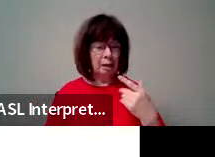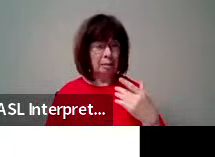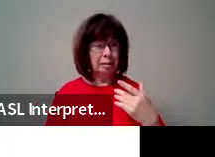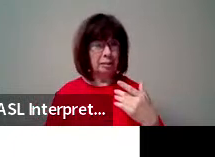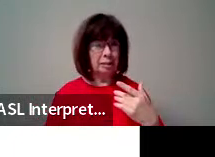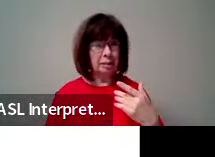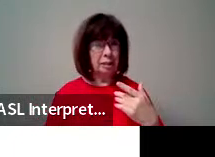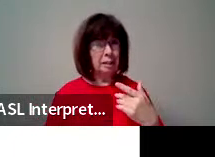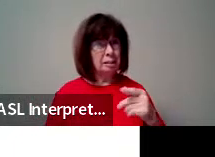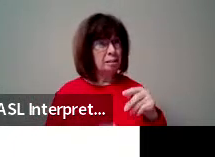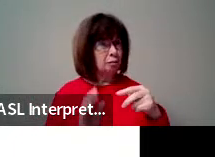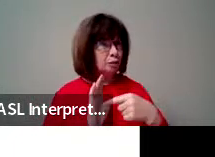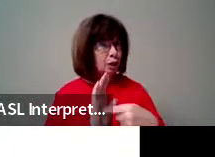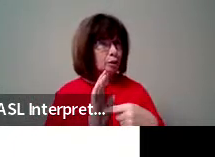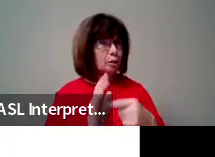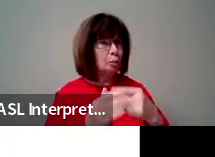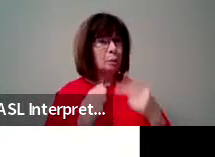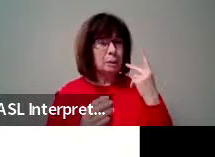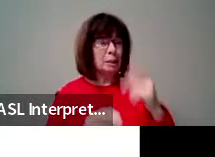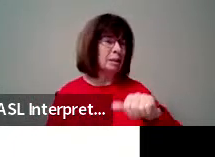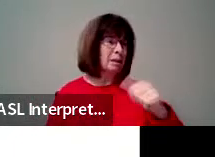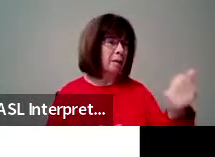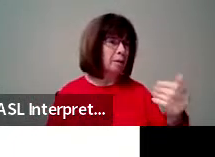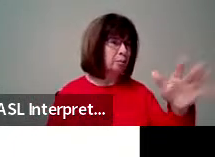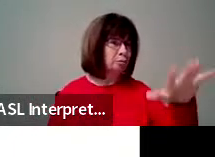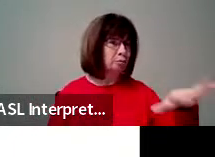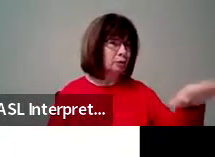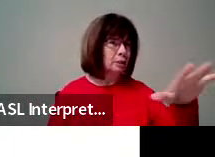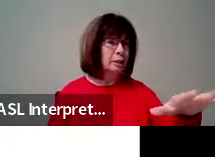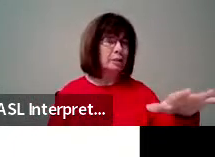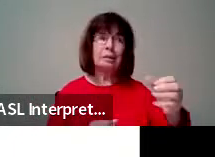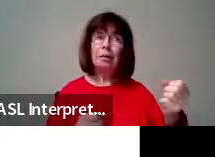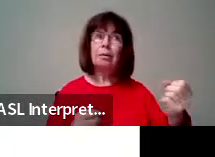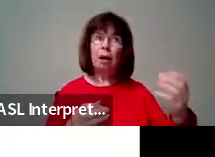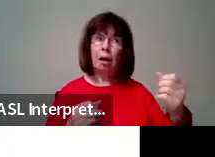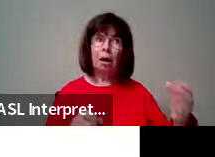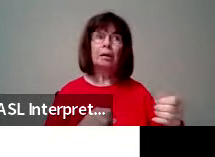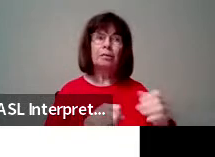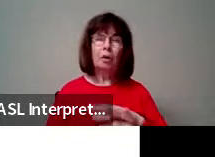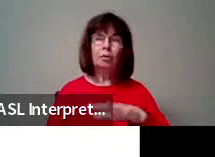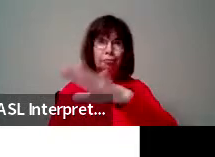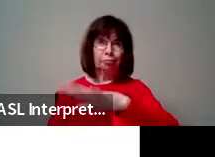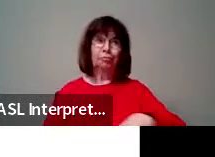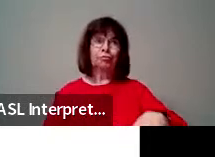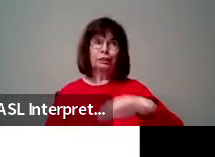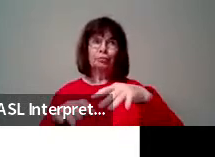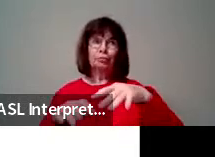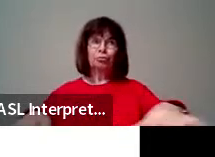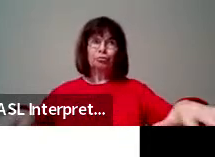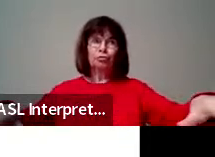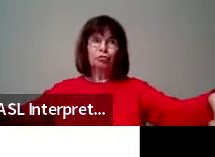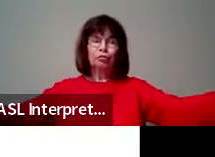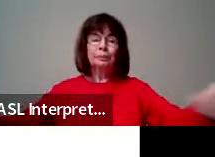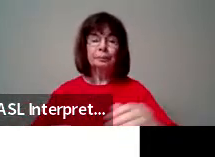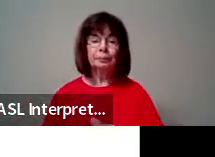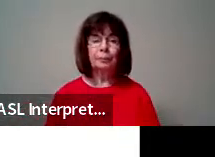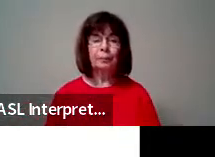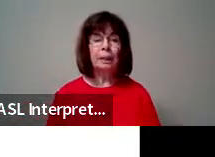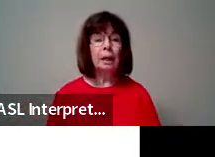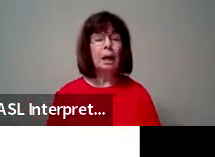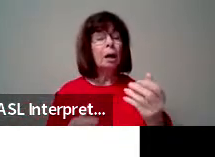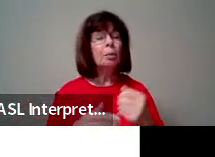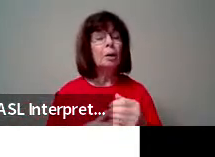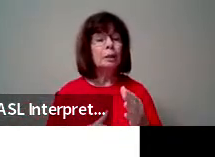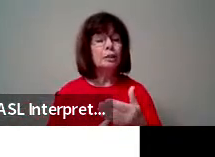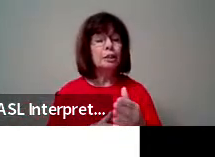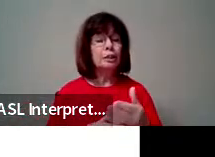certainly reflects what we see in other measures. There's a lot of COVID around. Next slide. I wanted to share some data on